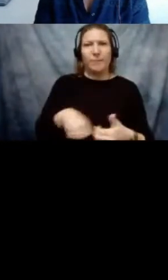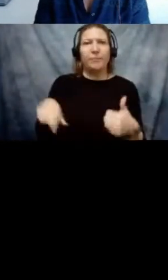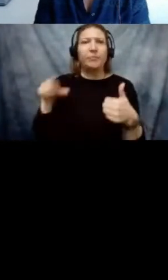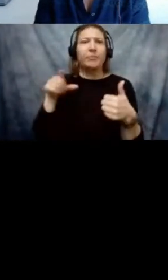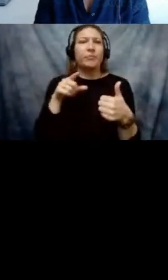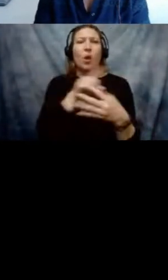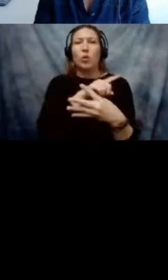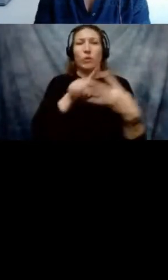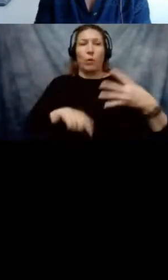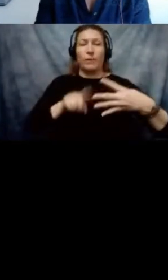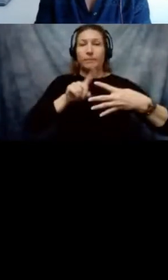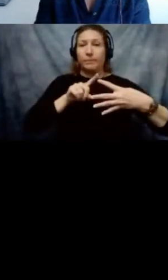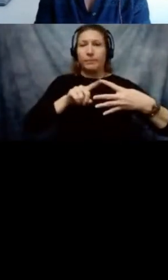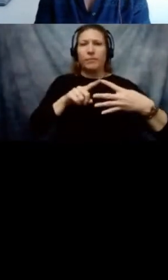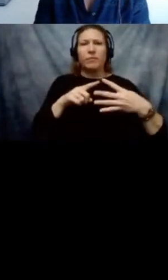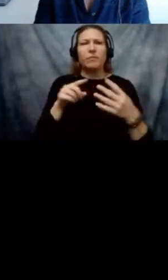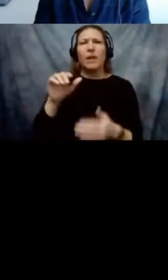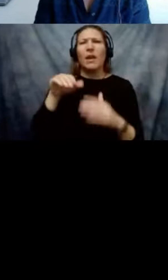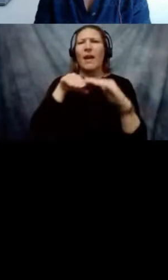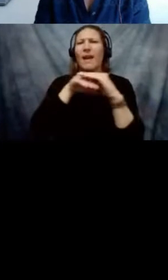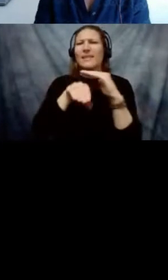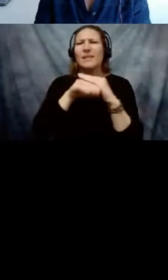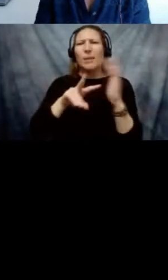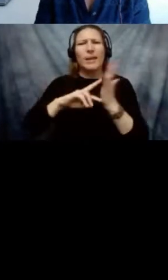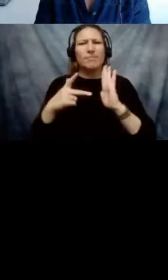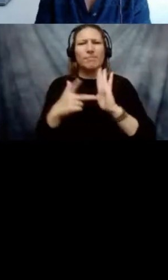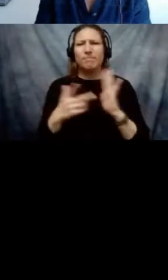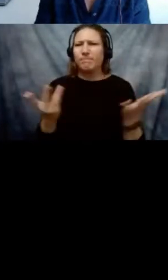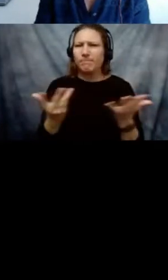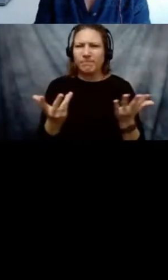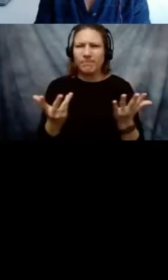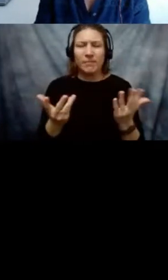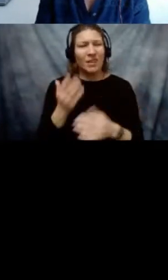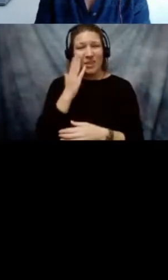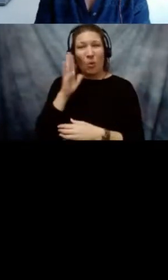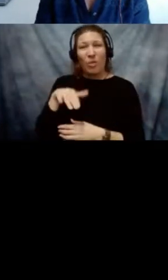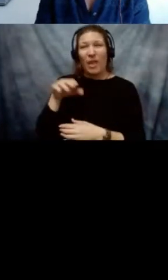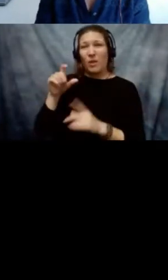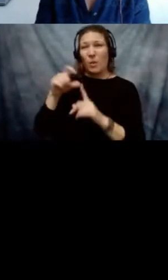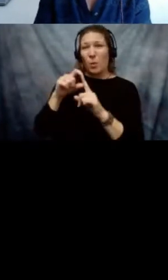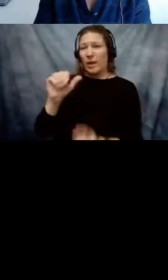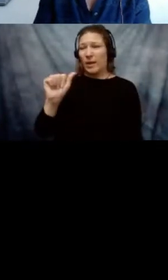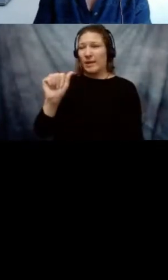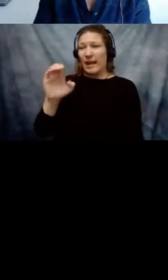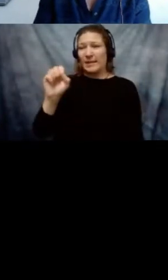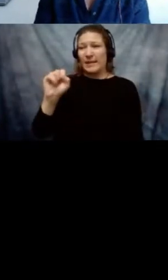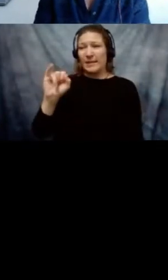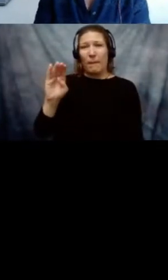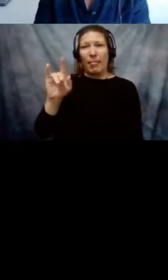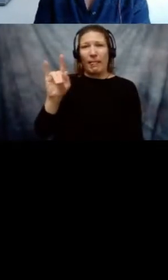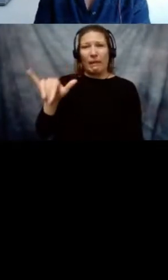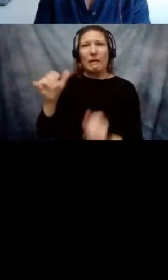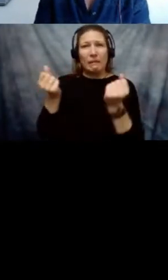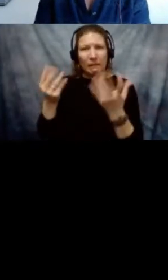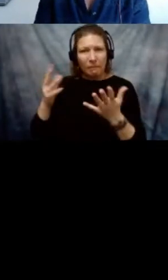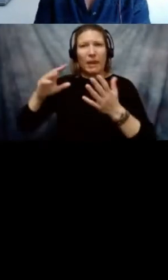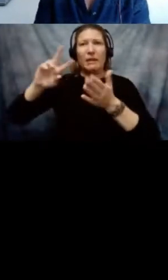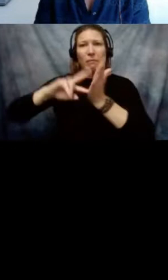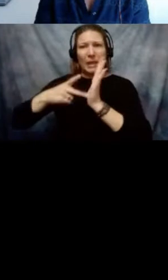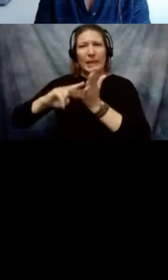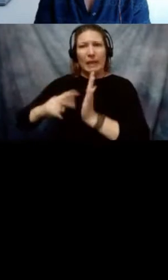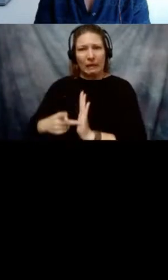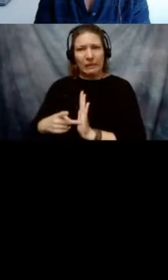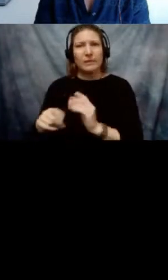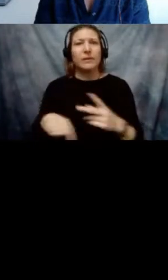definition of accessibility, and that's because it can have so many different meanings in an e-learning context. Next, I'll go through the 10 most